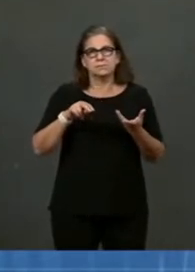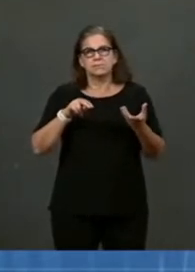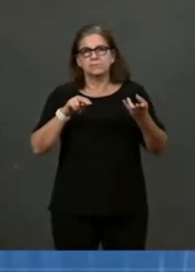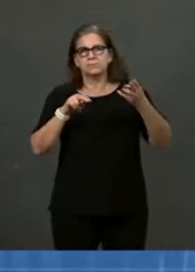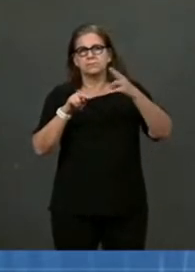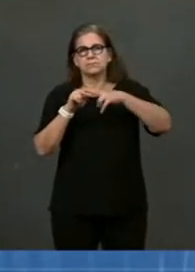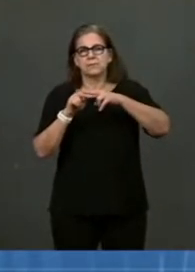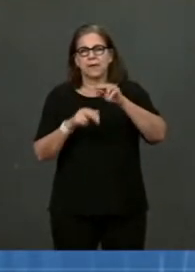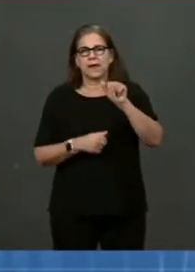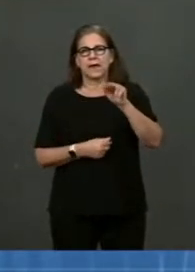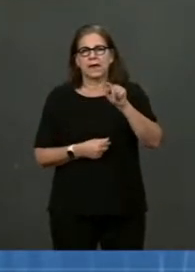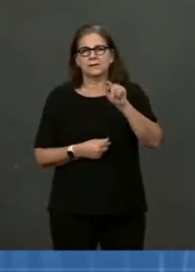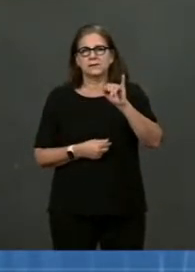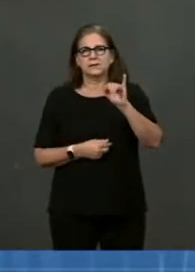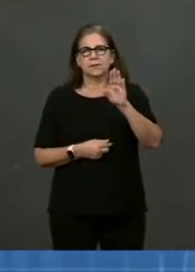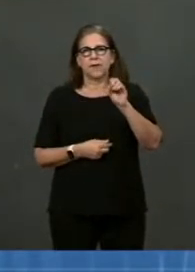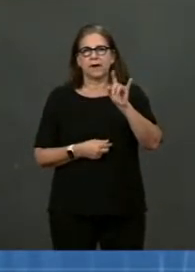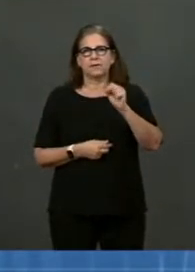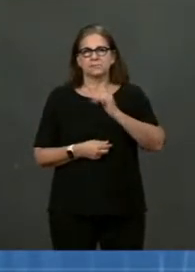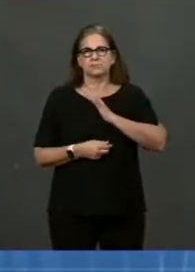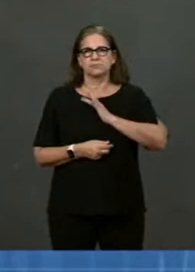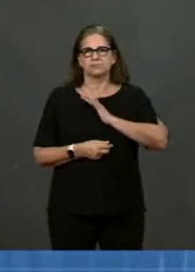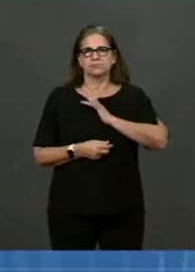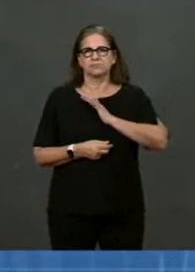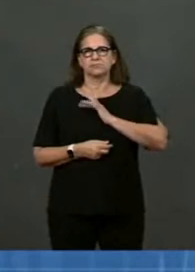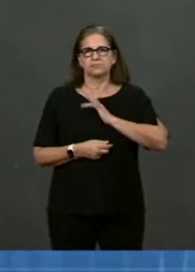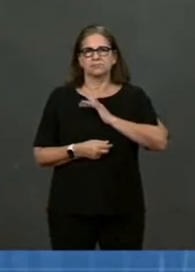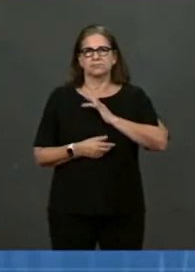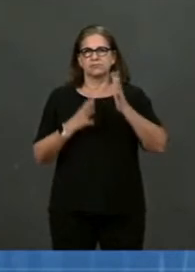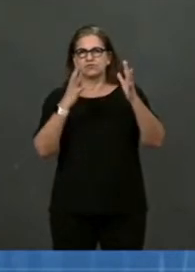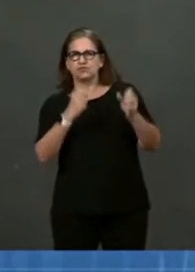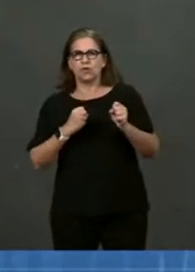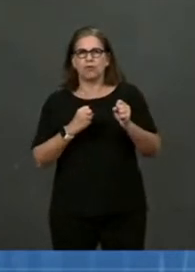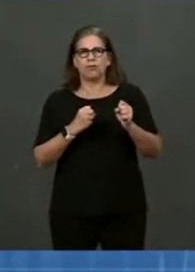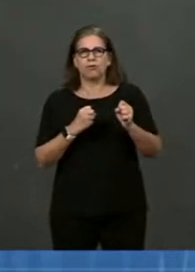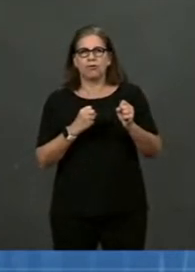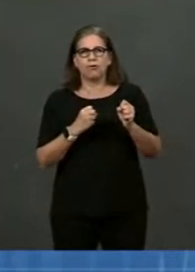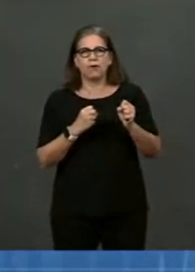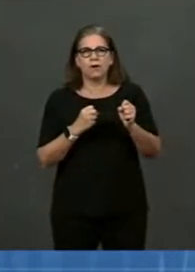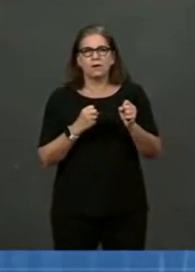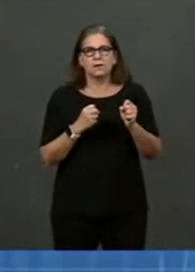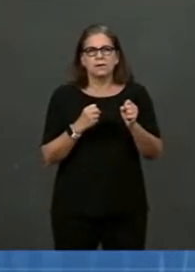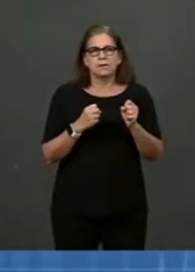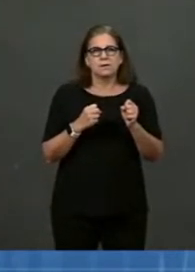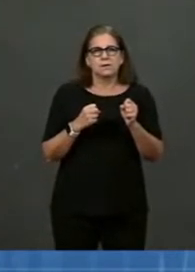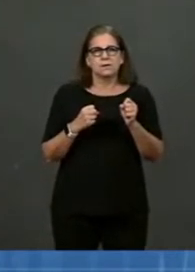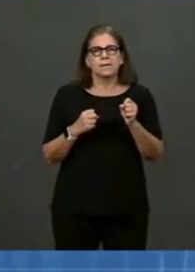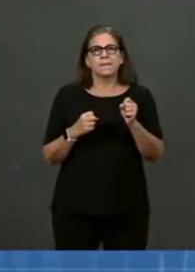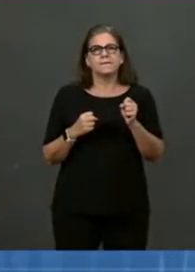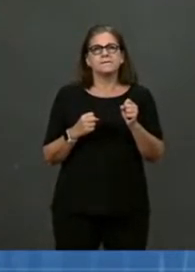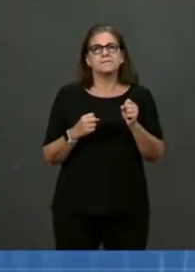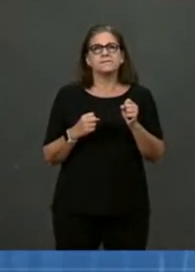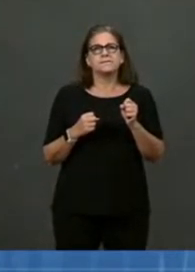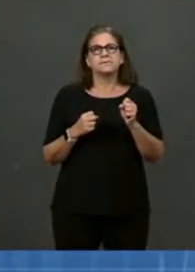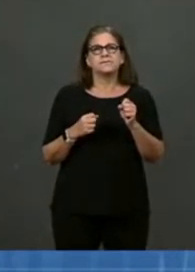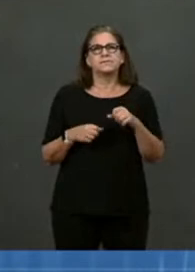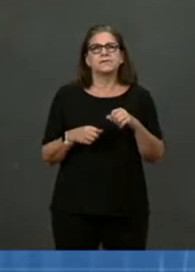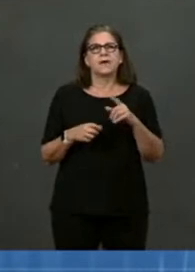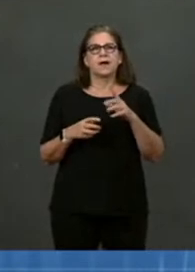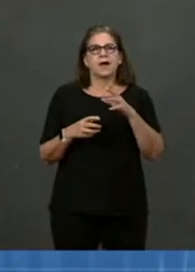boosts increased the titer anywhere from 6.2 to 76-fold. That's antibody